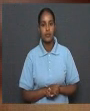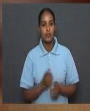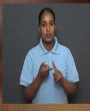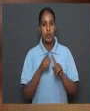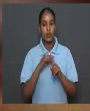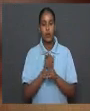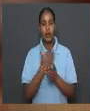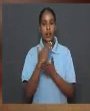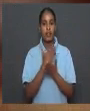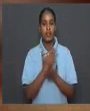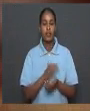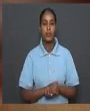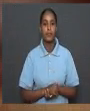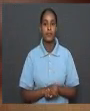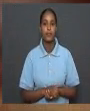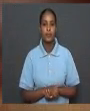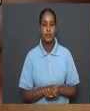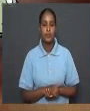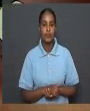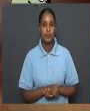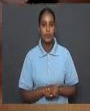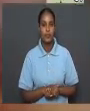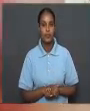Let's get back to our lesson.